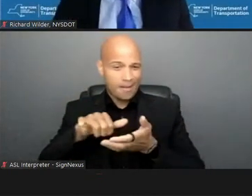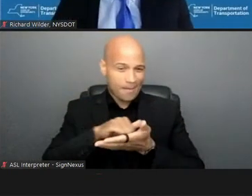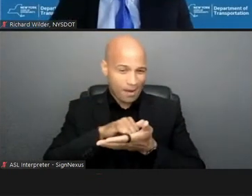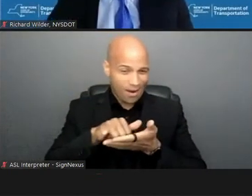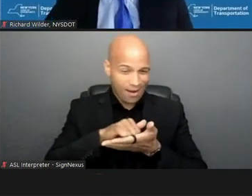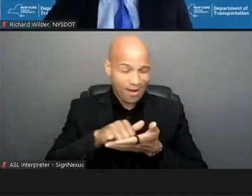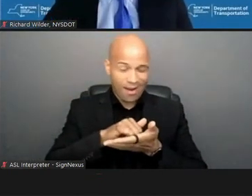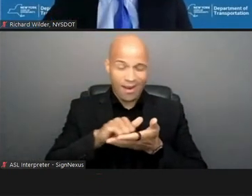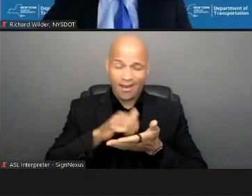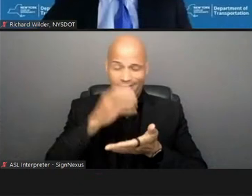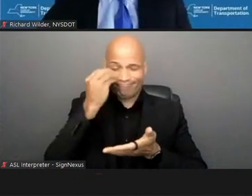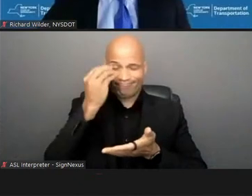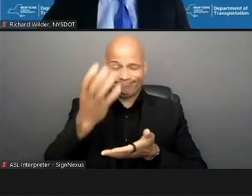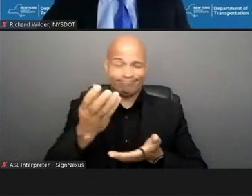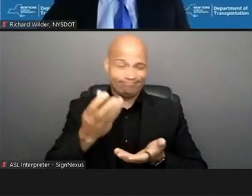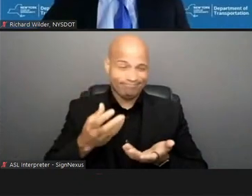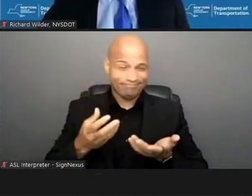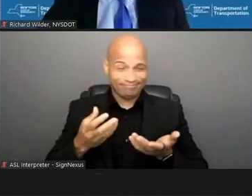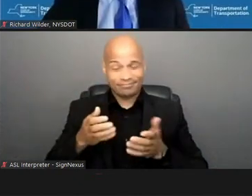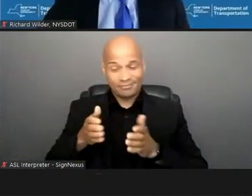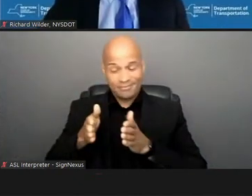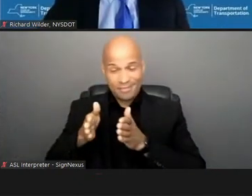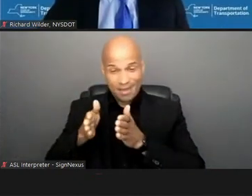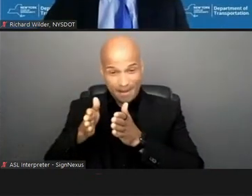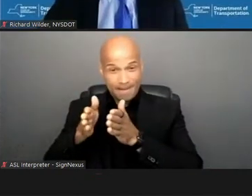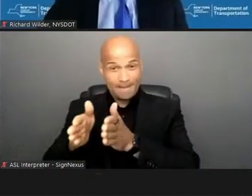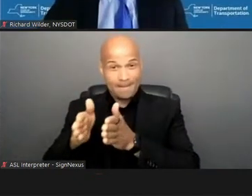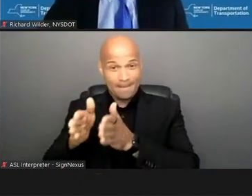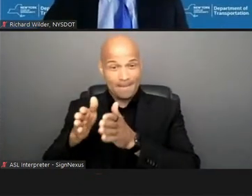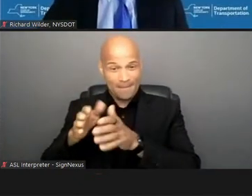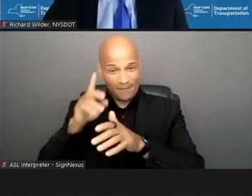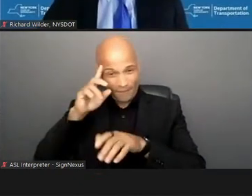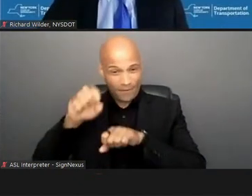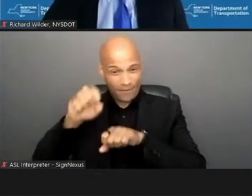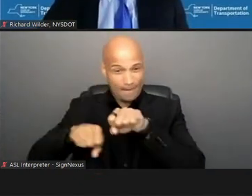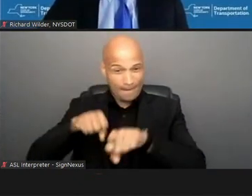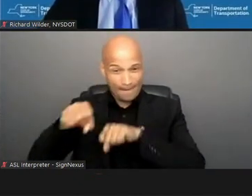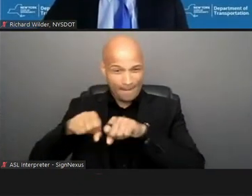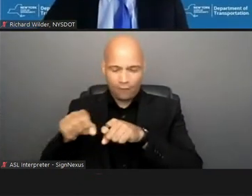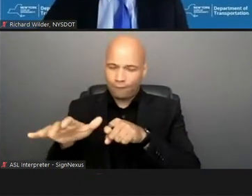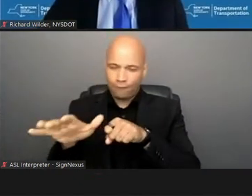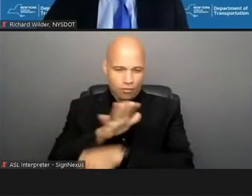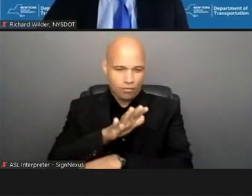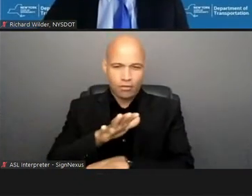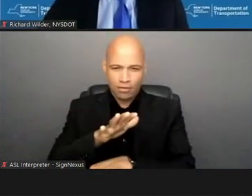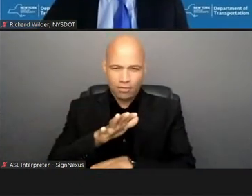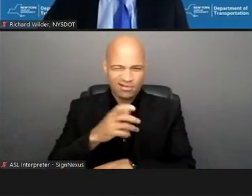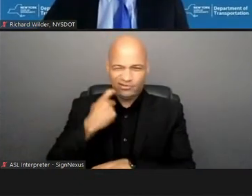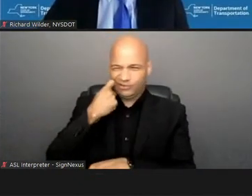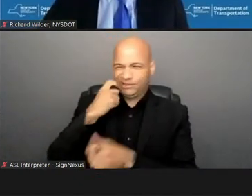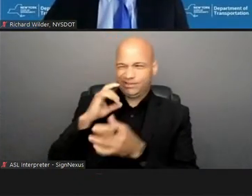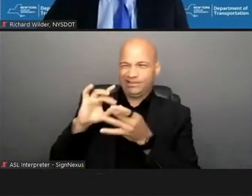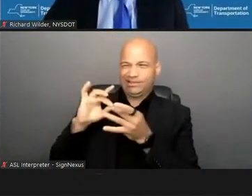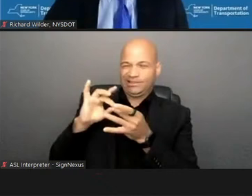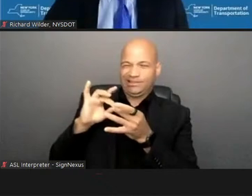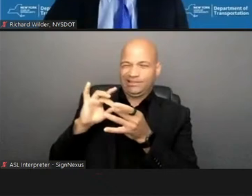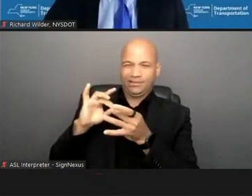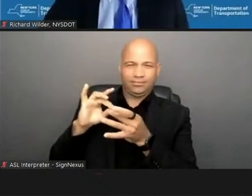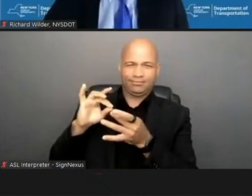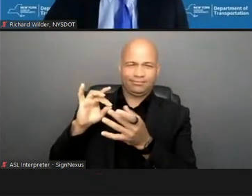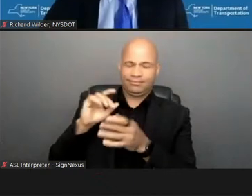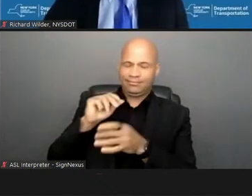testify that the bike lanes are full there are plenty of cyclists whatever the previous guy just said is absolutely